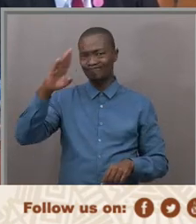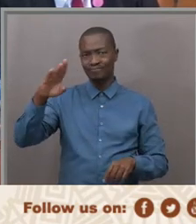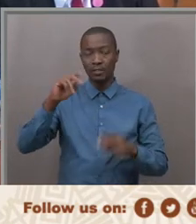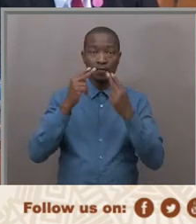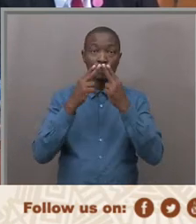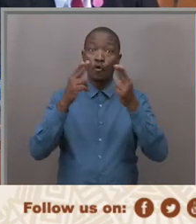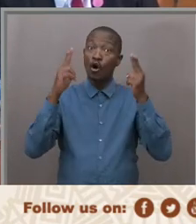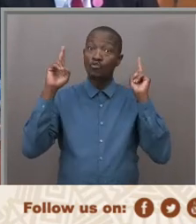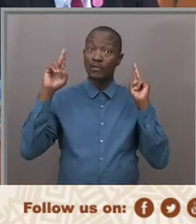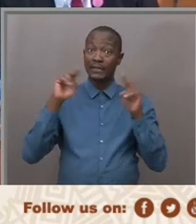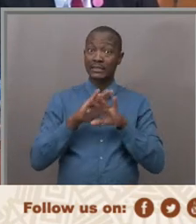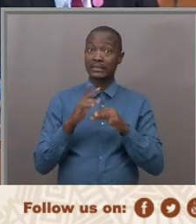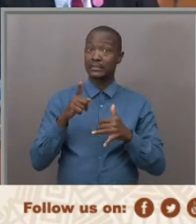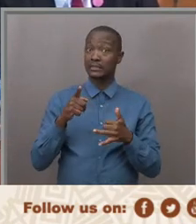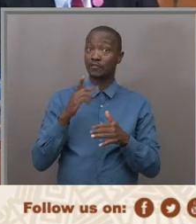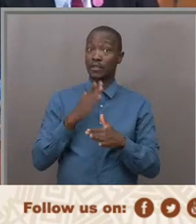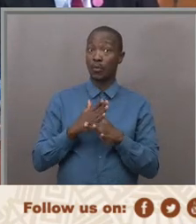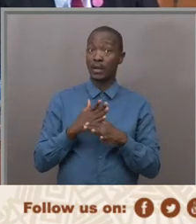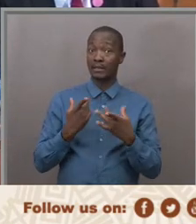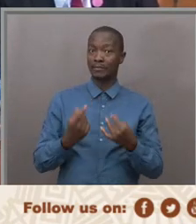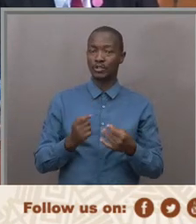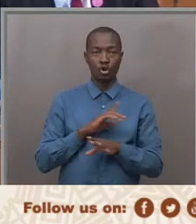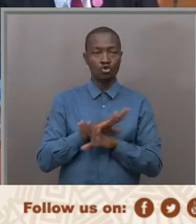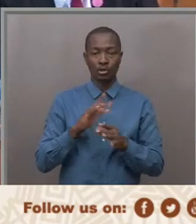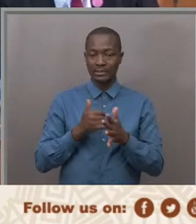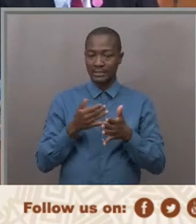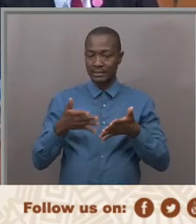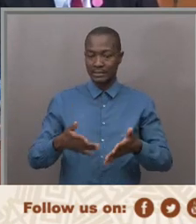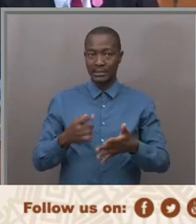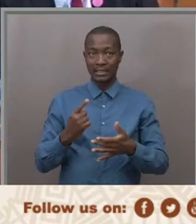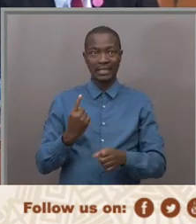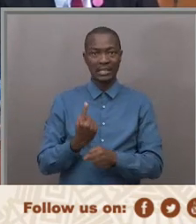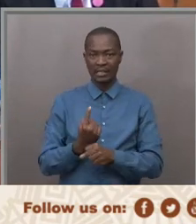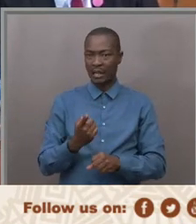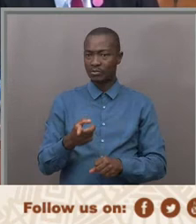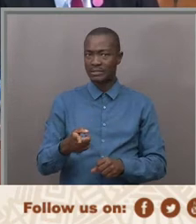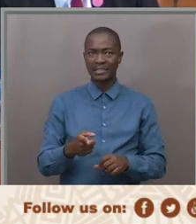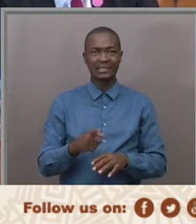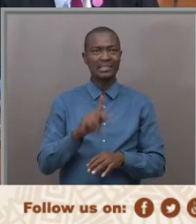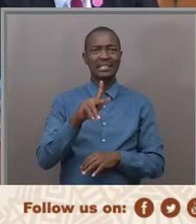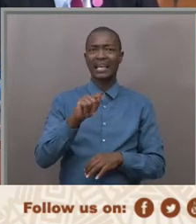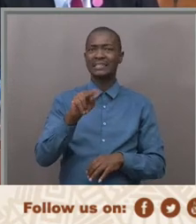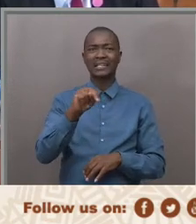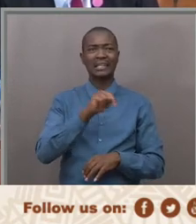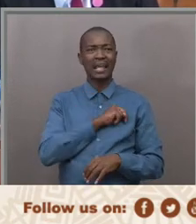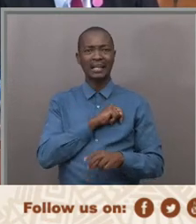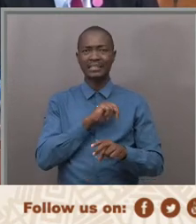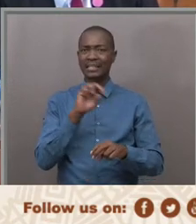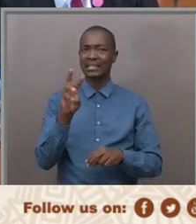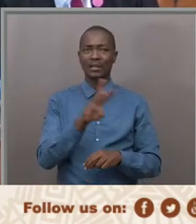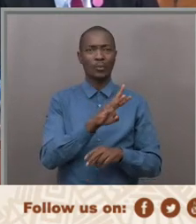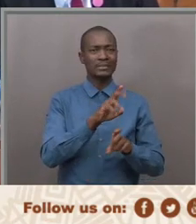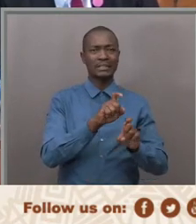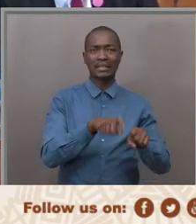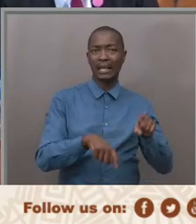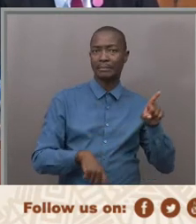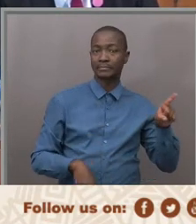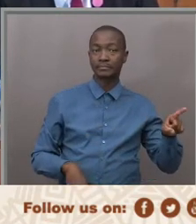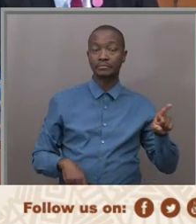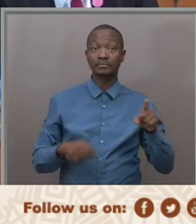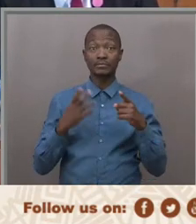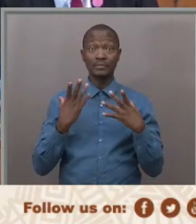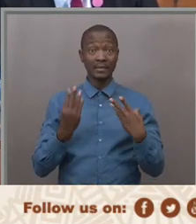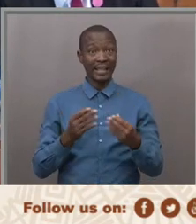been doing, and not just here in Gauteng province, in KwaZulu-Natal, in the Western Cape. They have